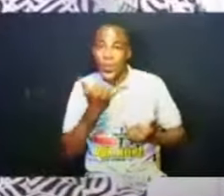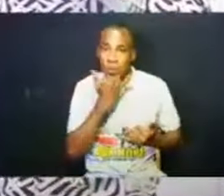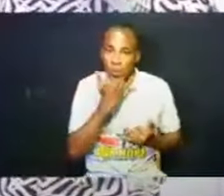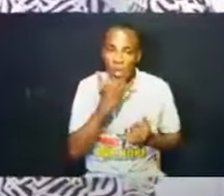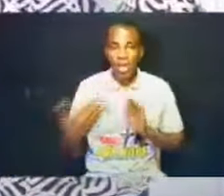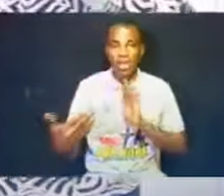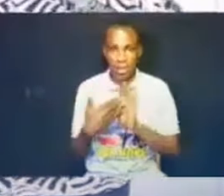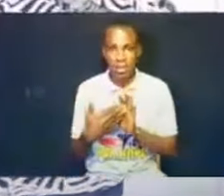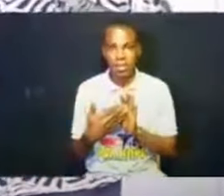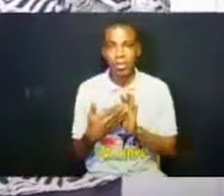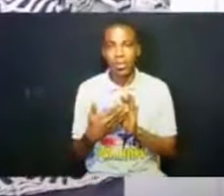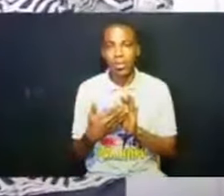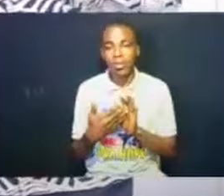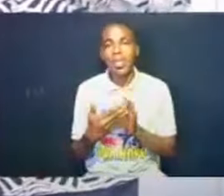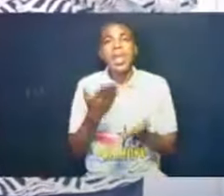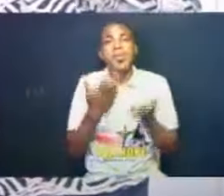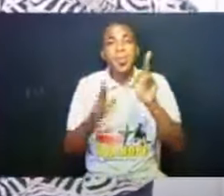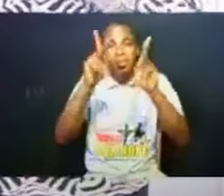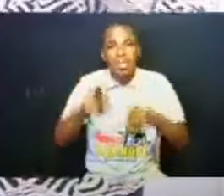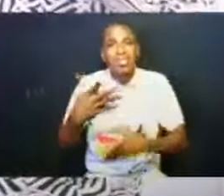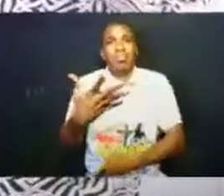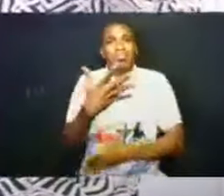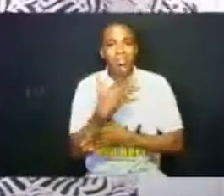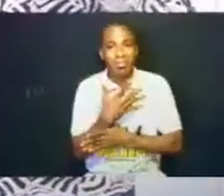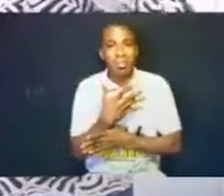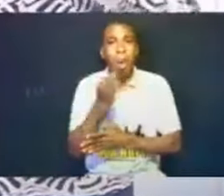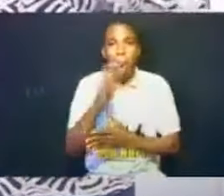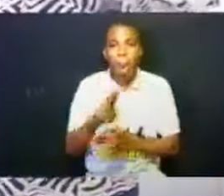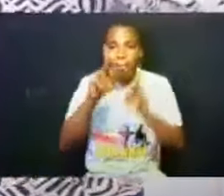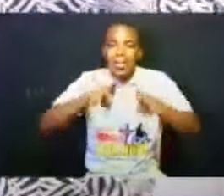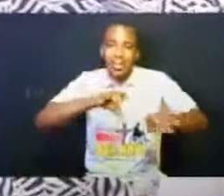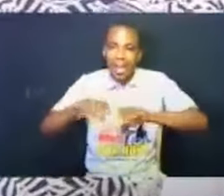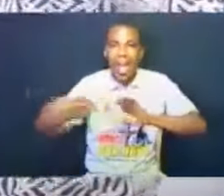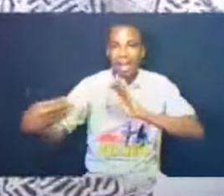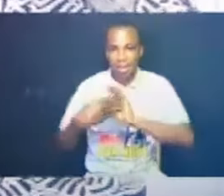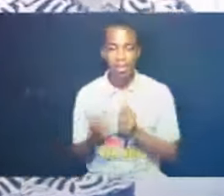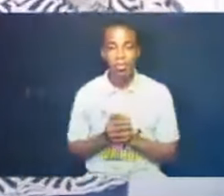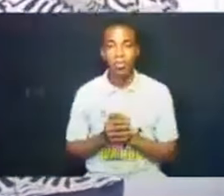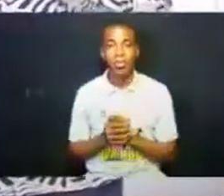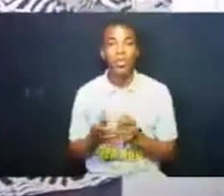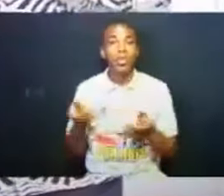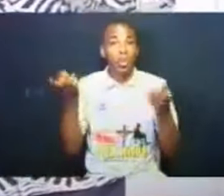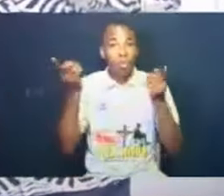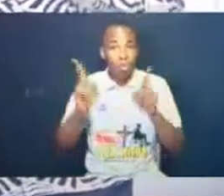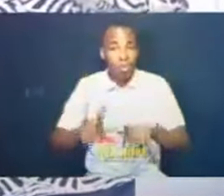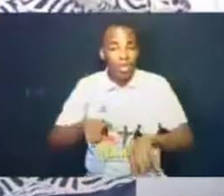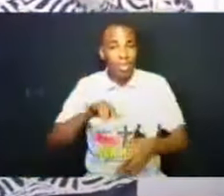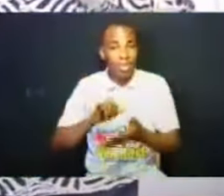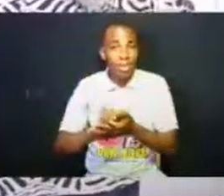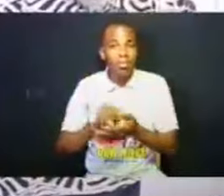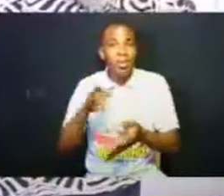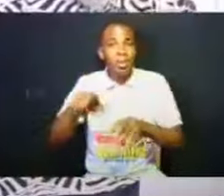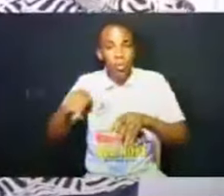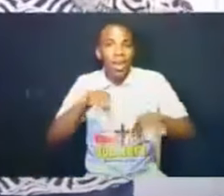Because of a remark or an action. When that feeling of